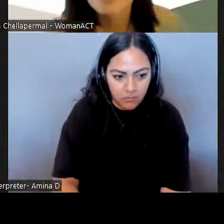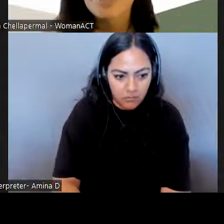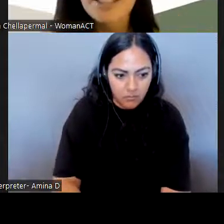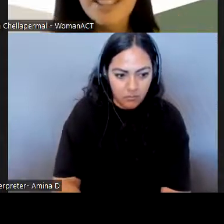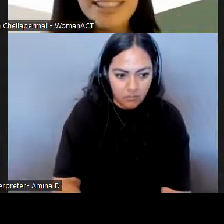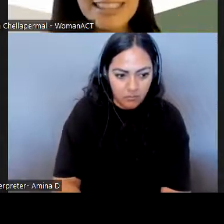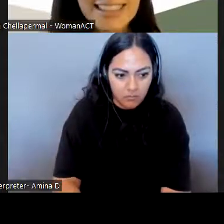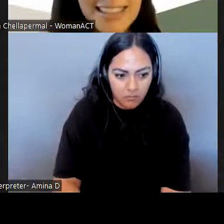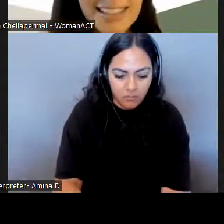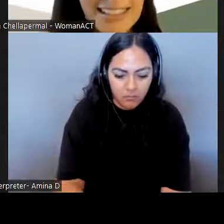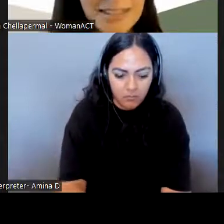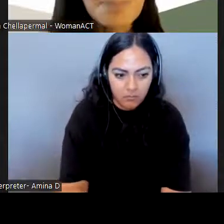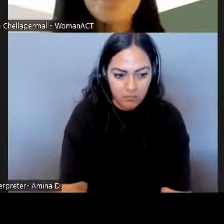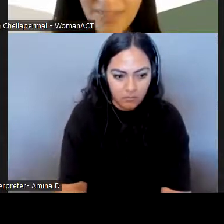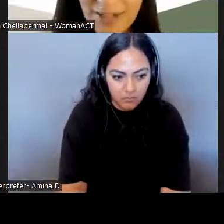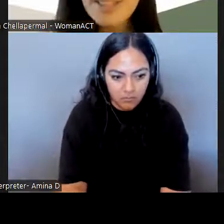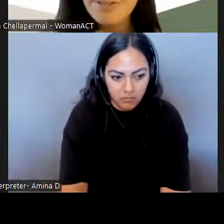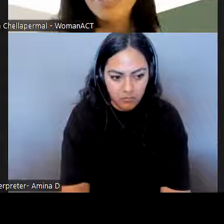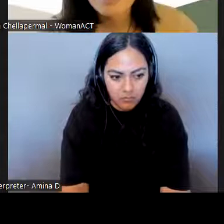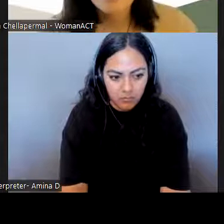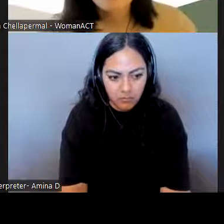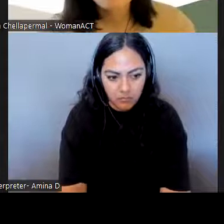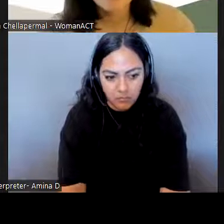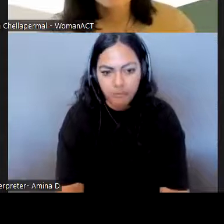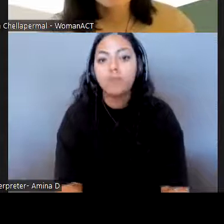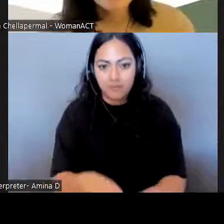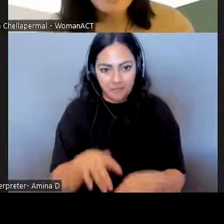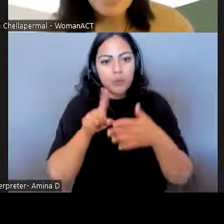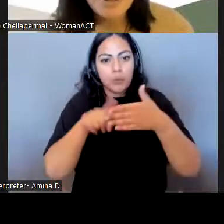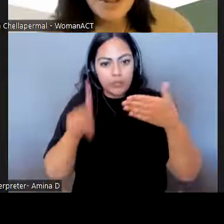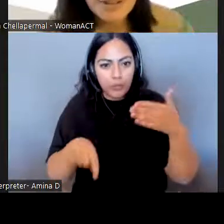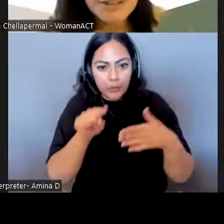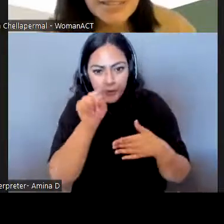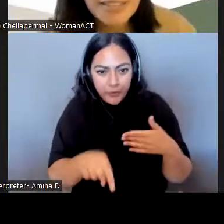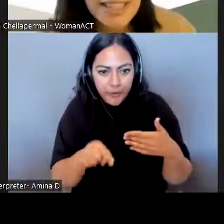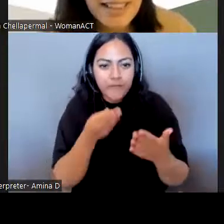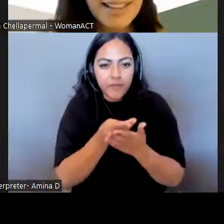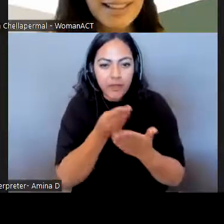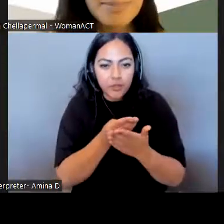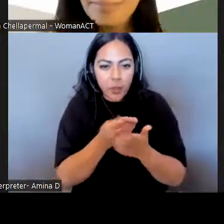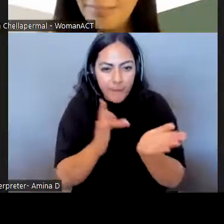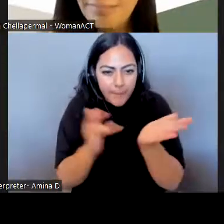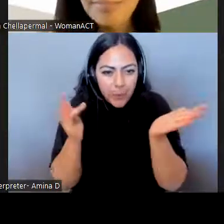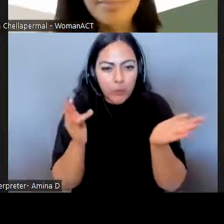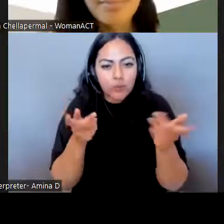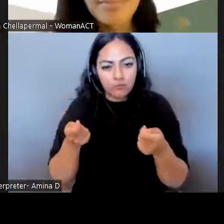Okay, so we have results. Children's financial abuse and financial control.